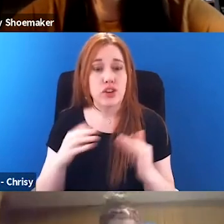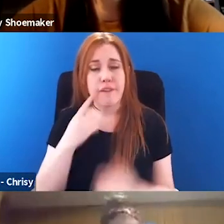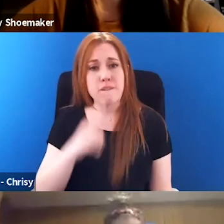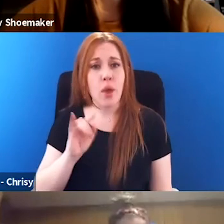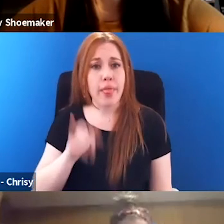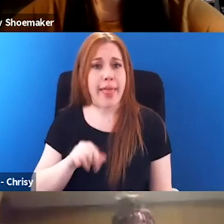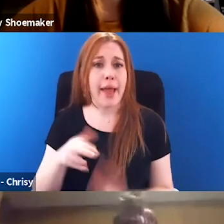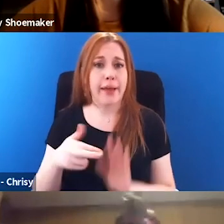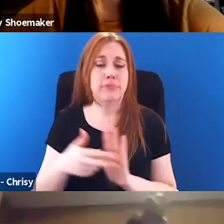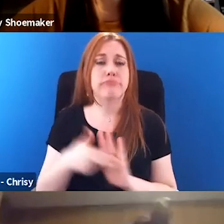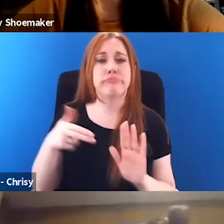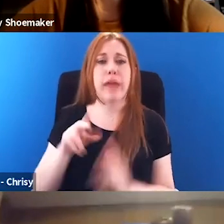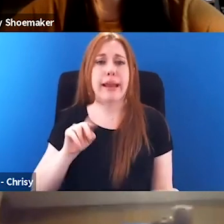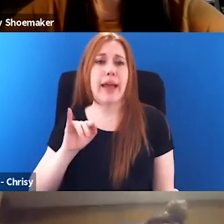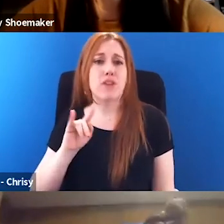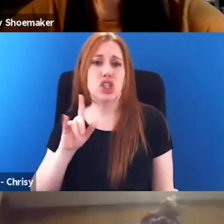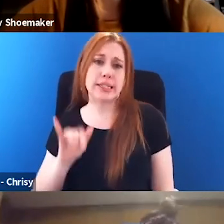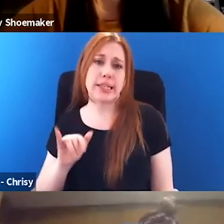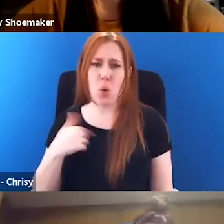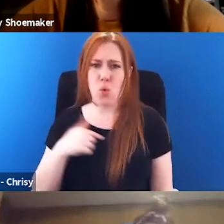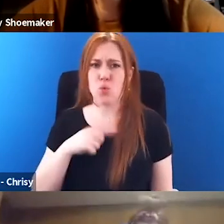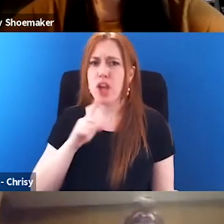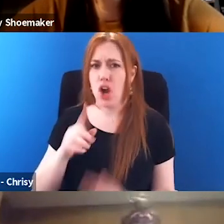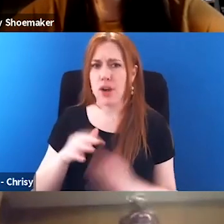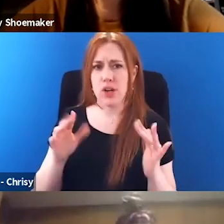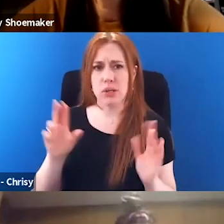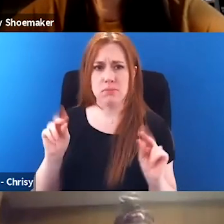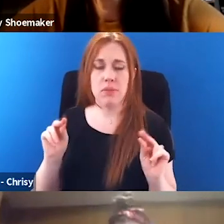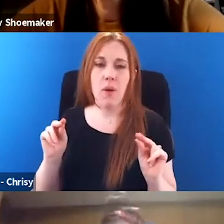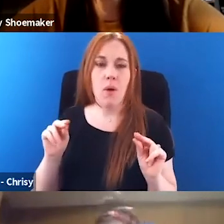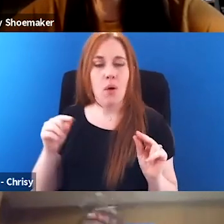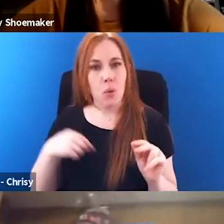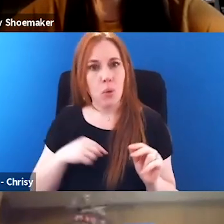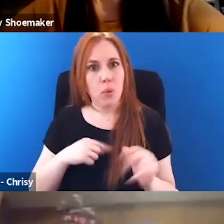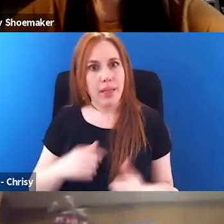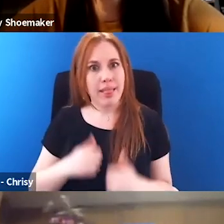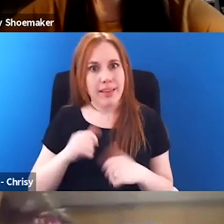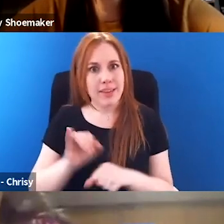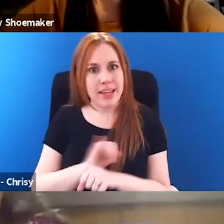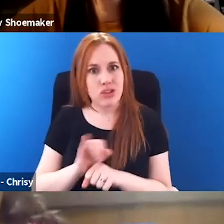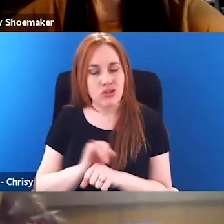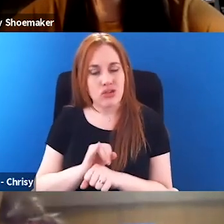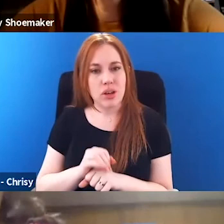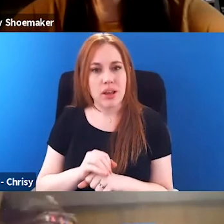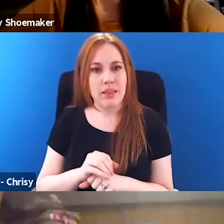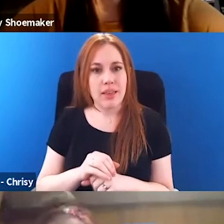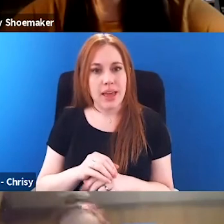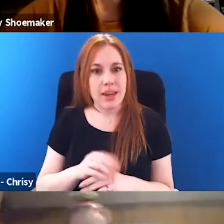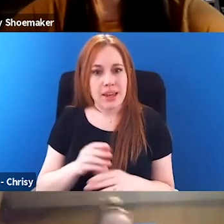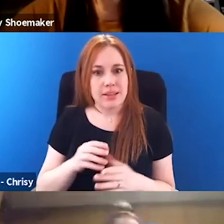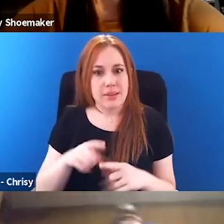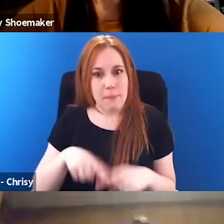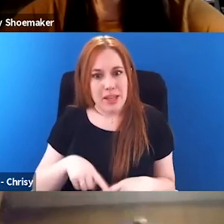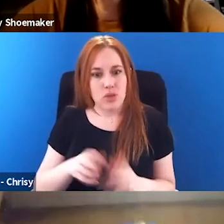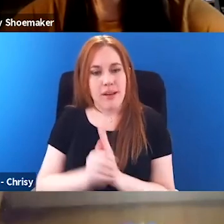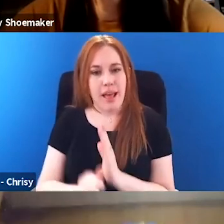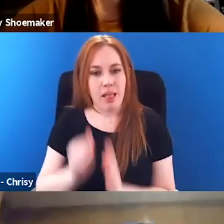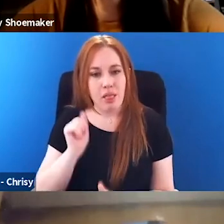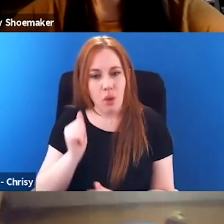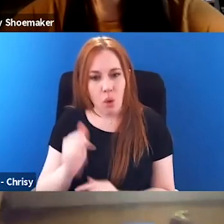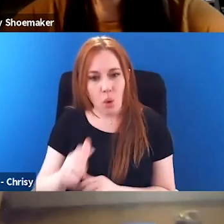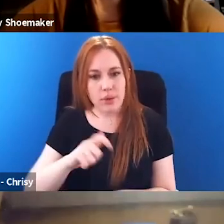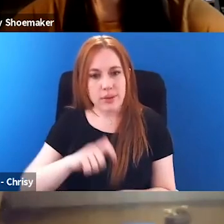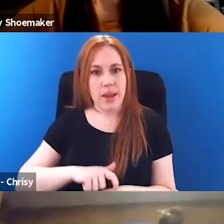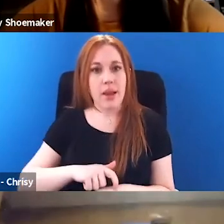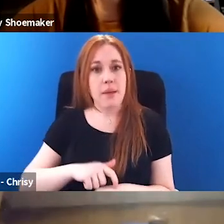sake. What we're saying is that we live in an industry, operate in an industry that's walked by talent the entire time, right? And which is